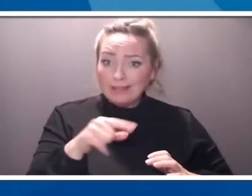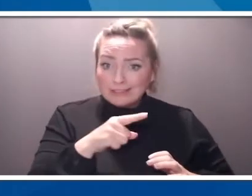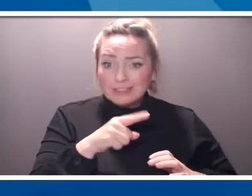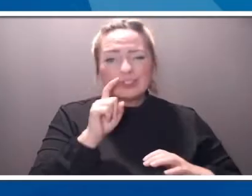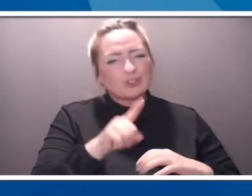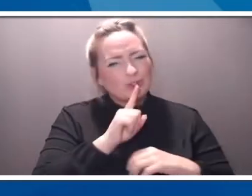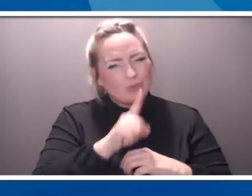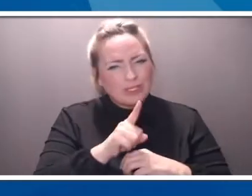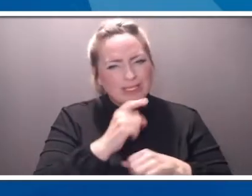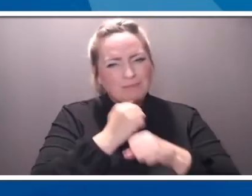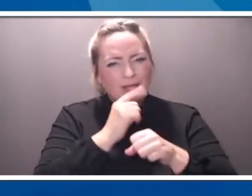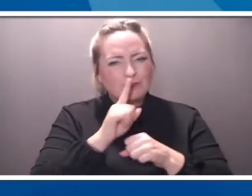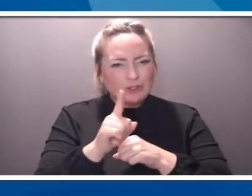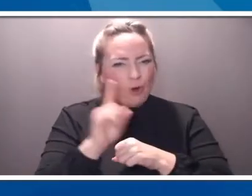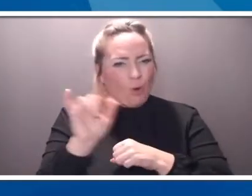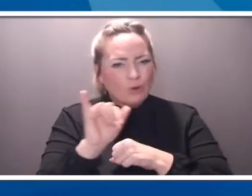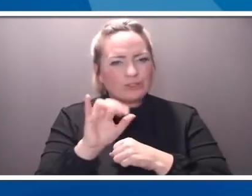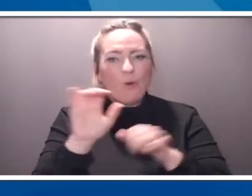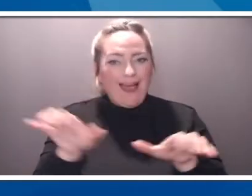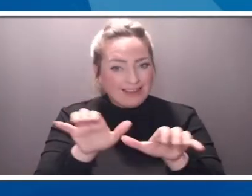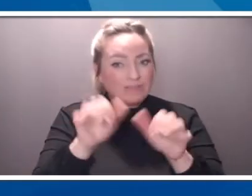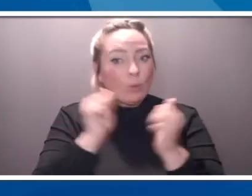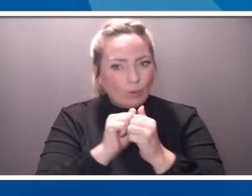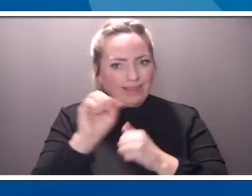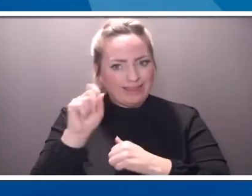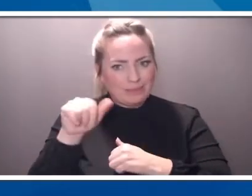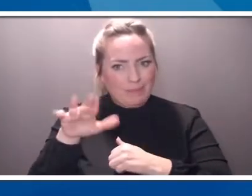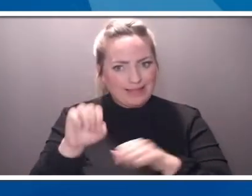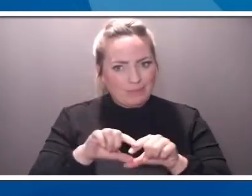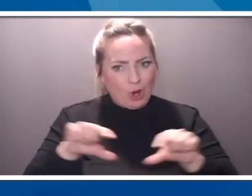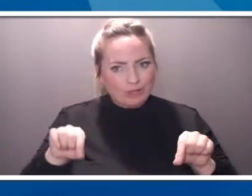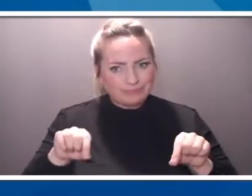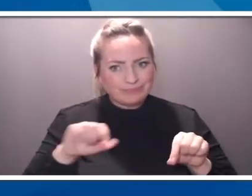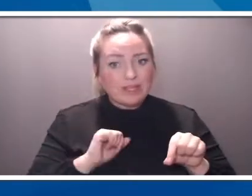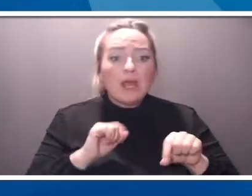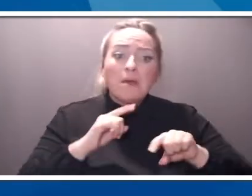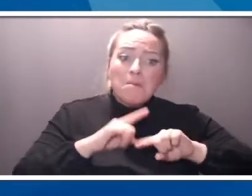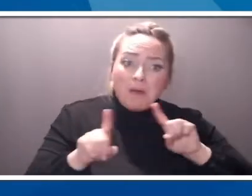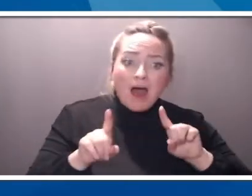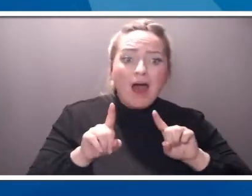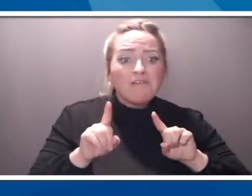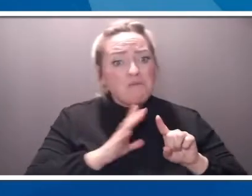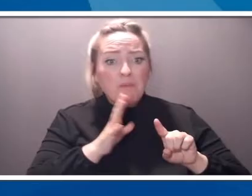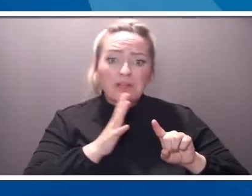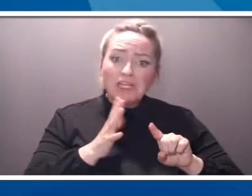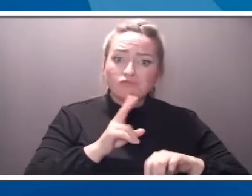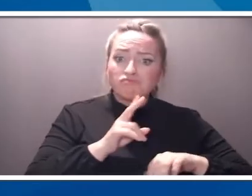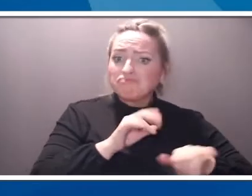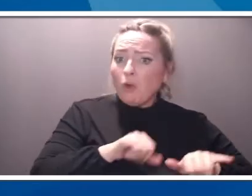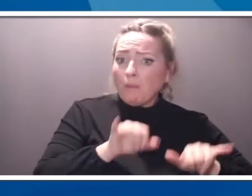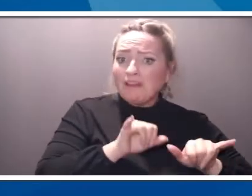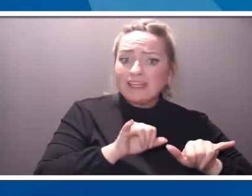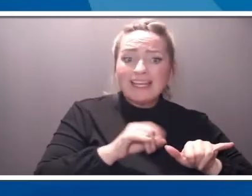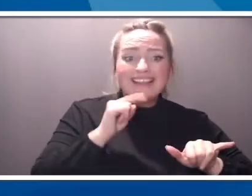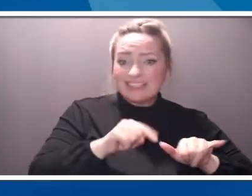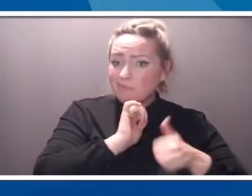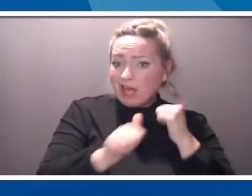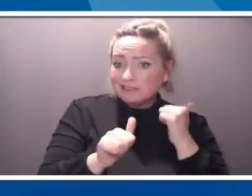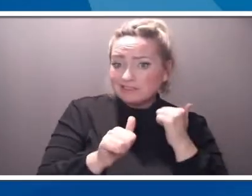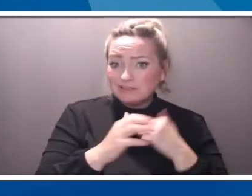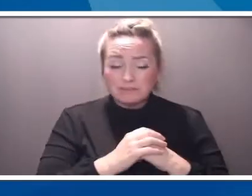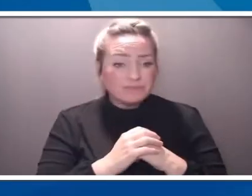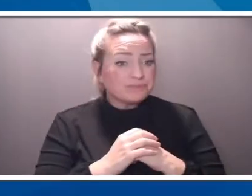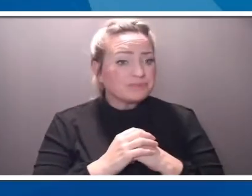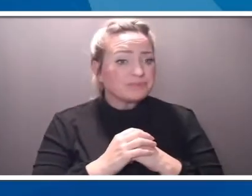client, you know, if you're doing this, you should really make sure that I can also activate it with a space bar. But, you know, formally,